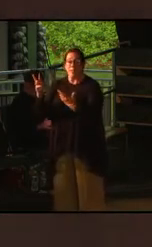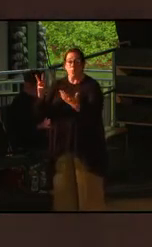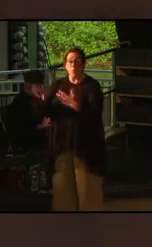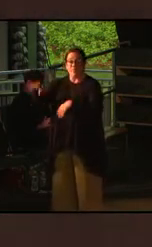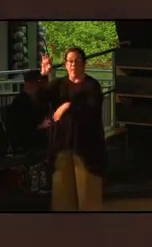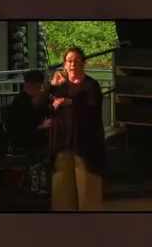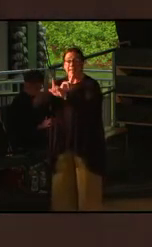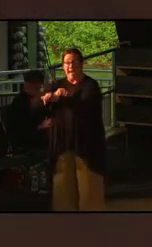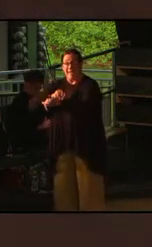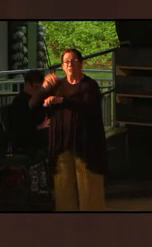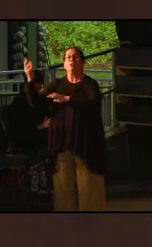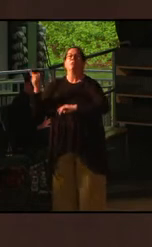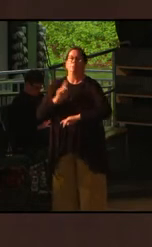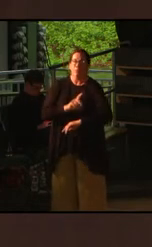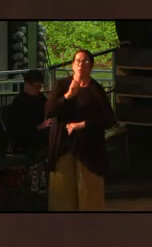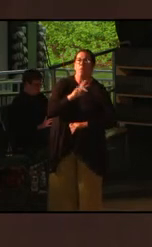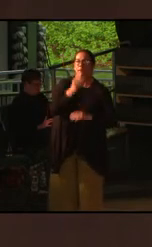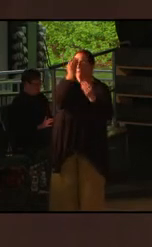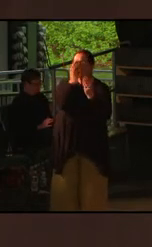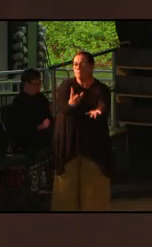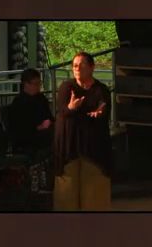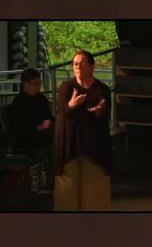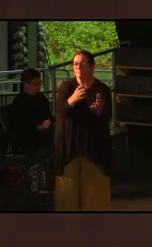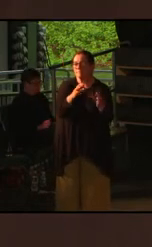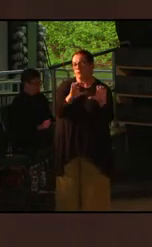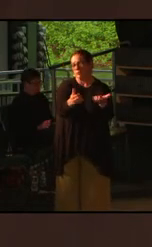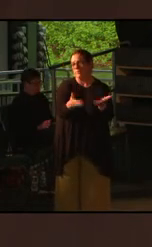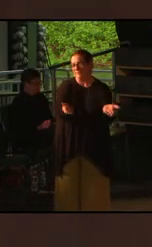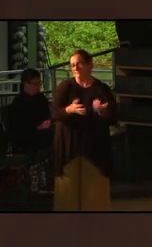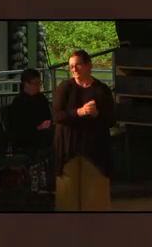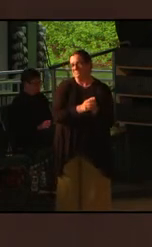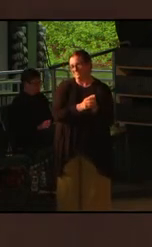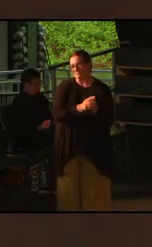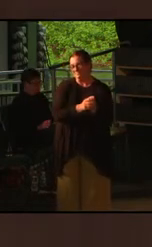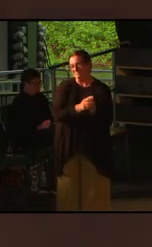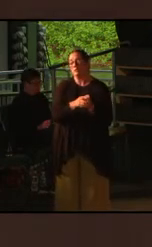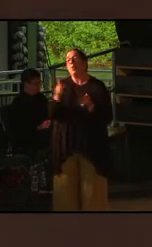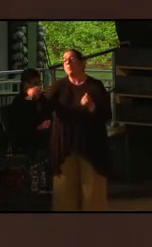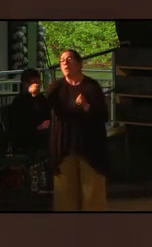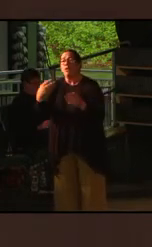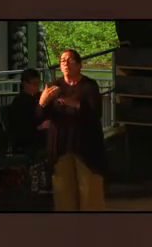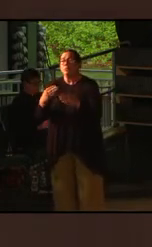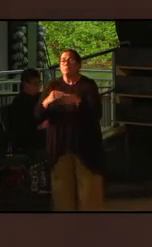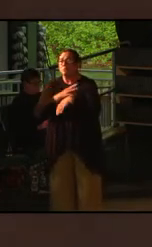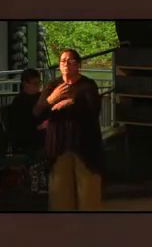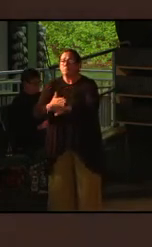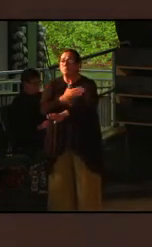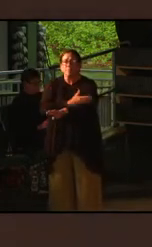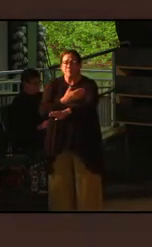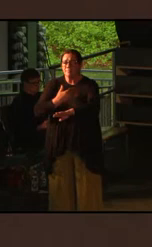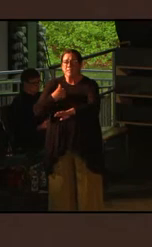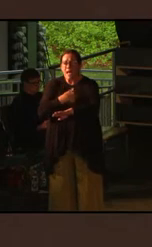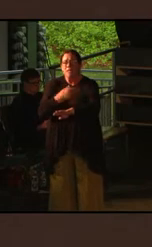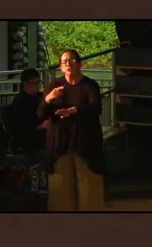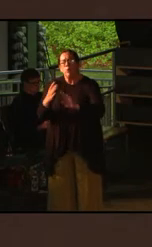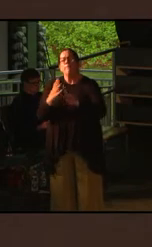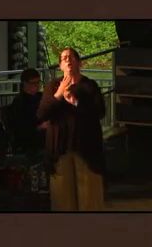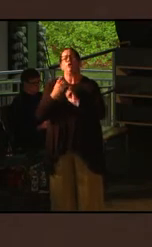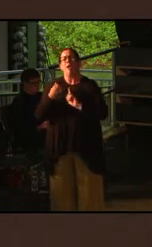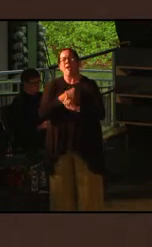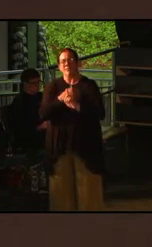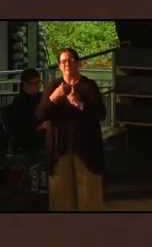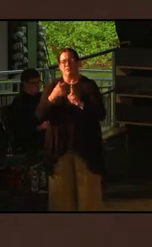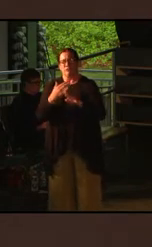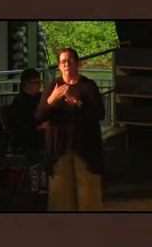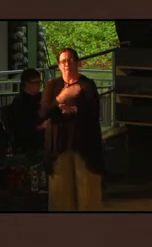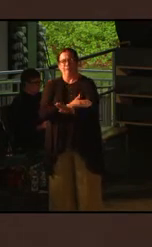answers. All for the better. We learned more. You pushed us to do so. And we became